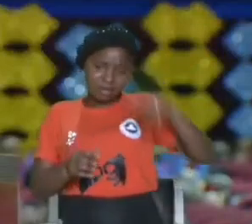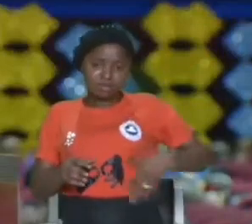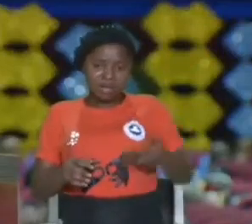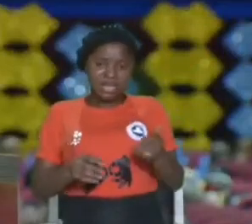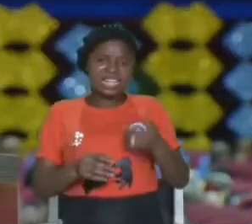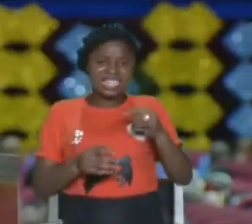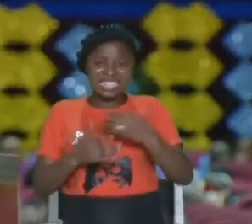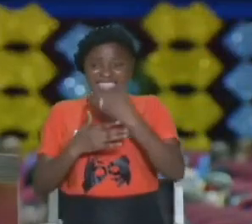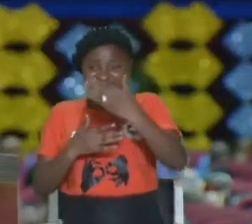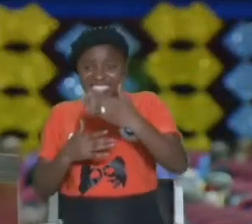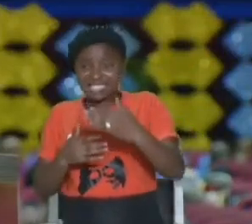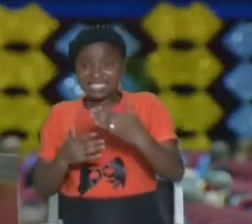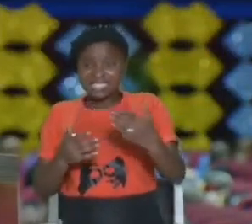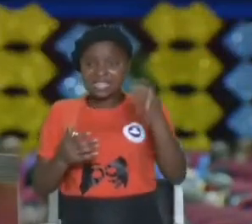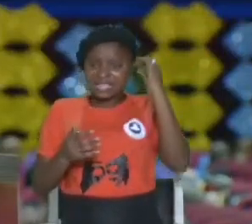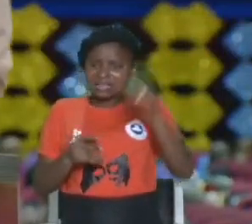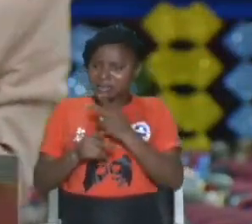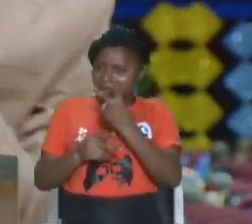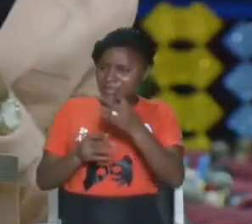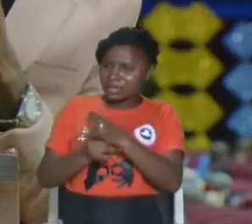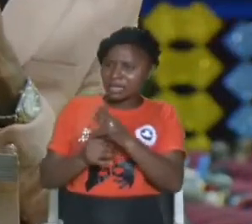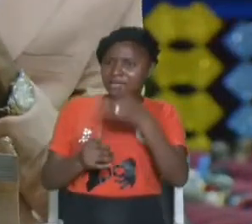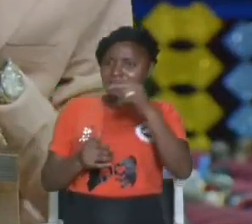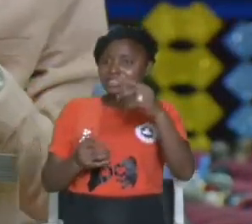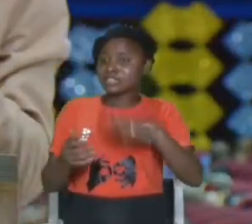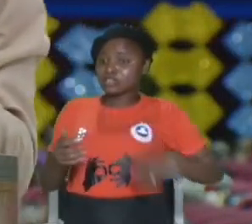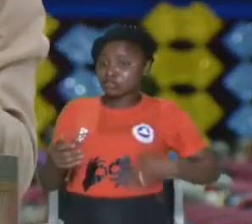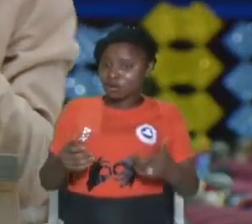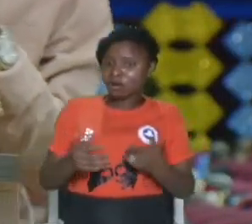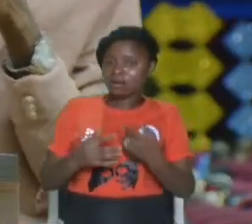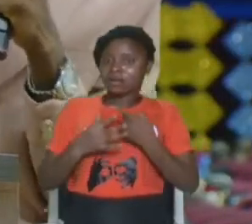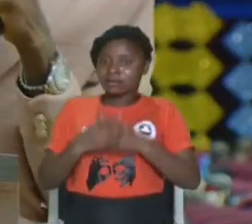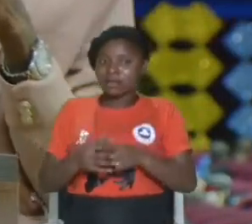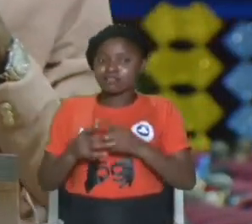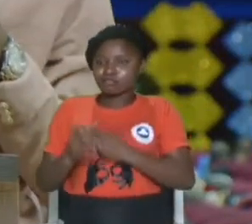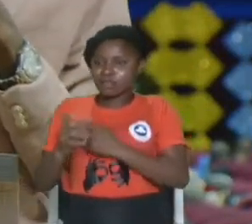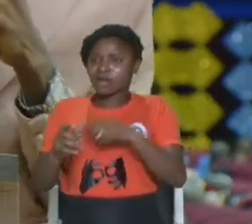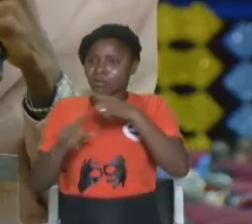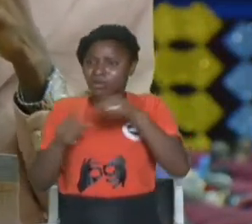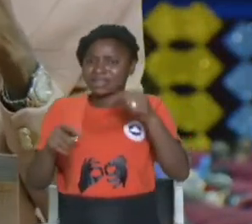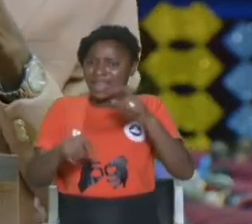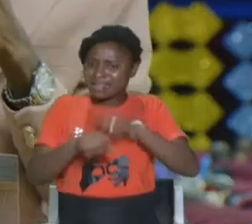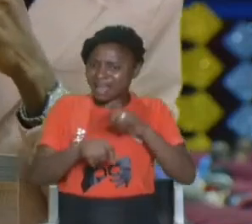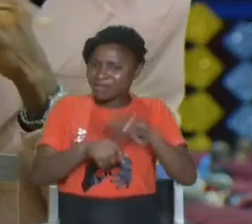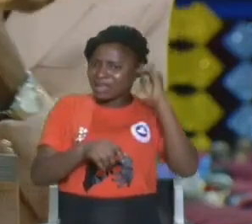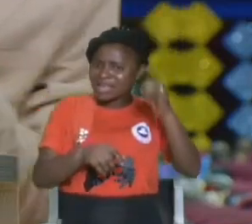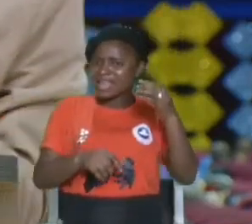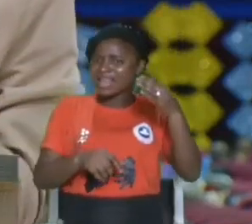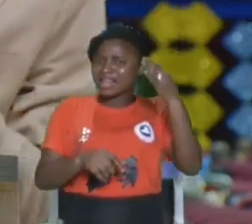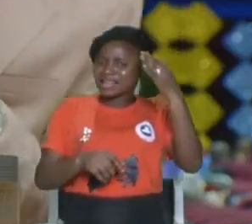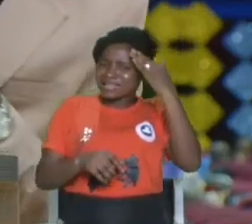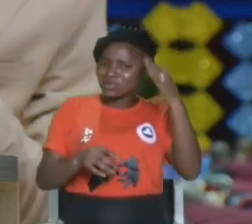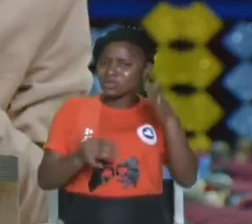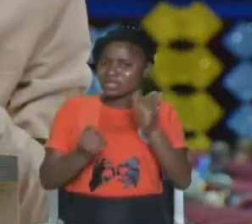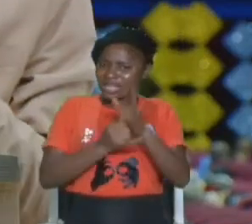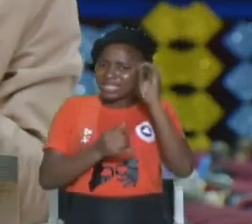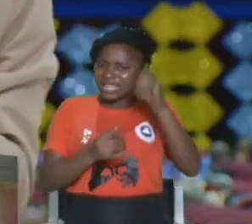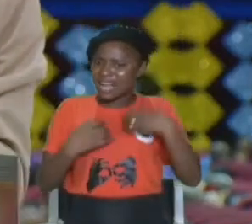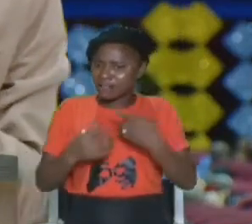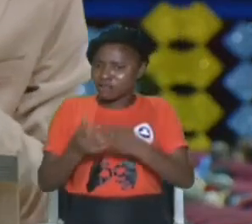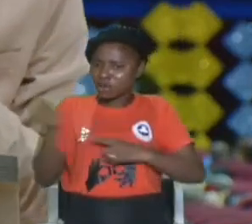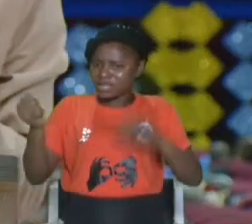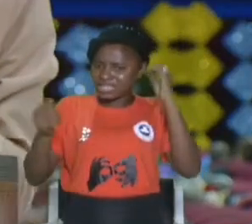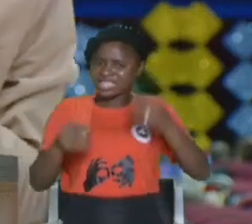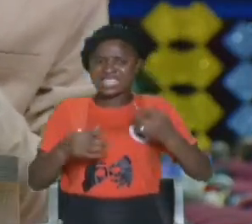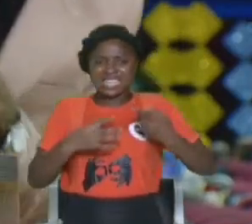dog will begin to run. The man was the one running. But the moment he realizes he has a rod and starts making use of it,